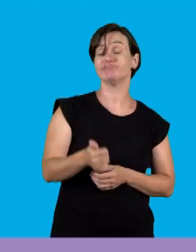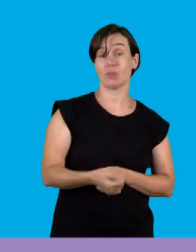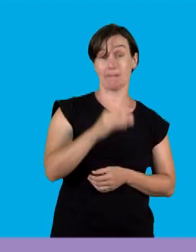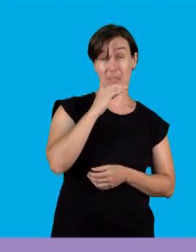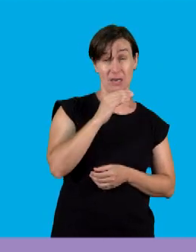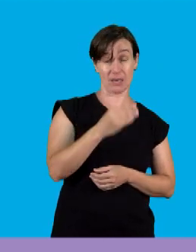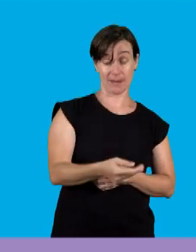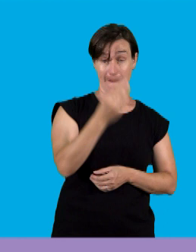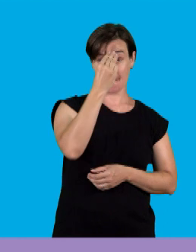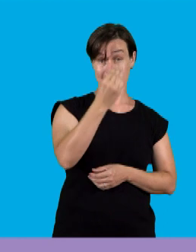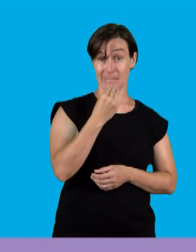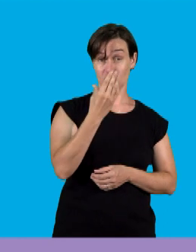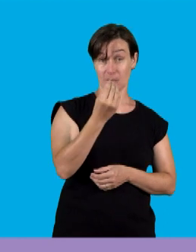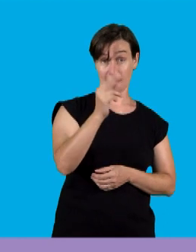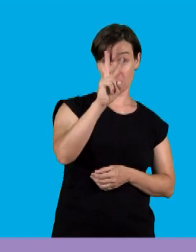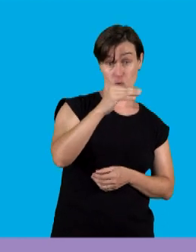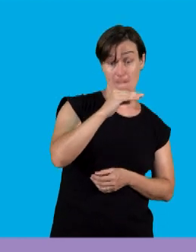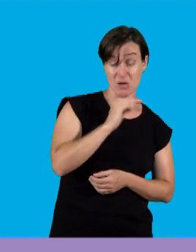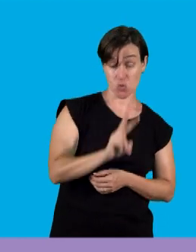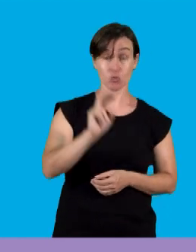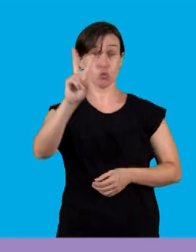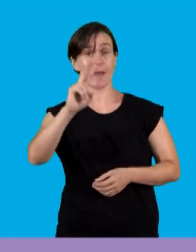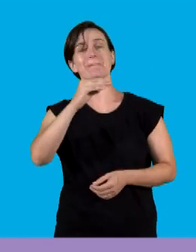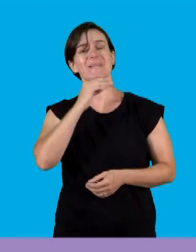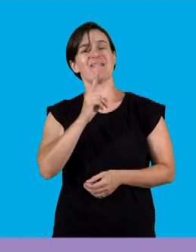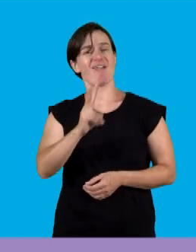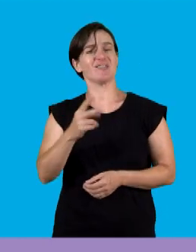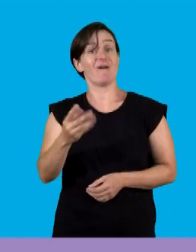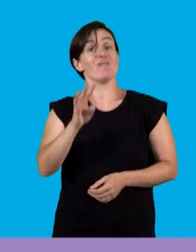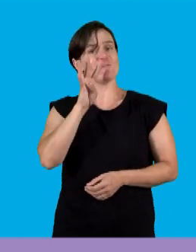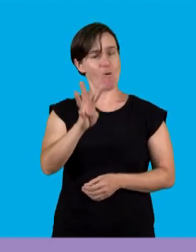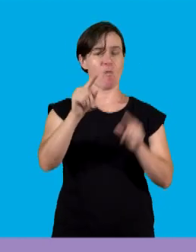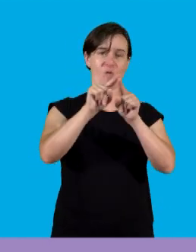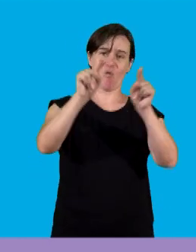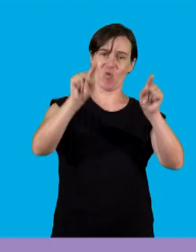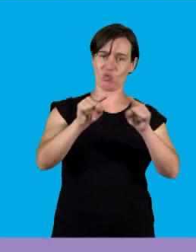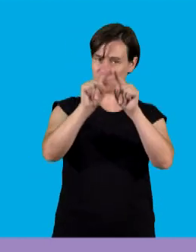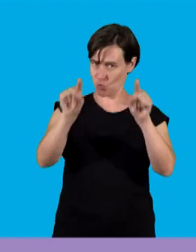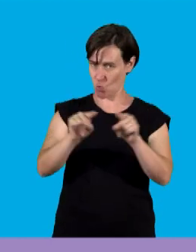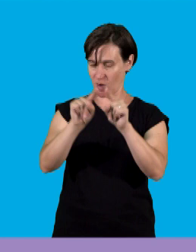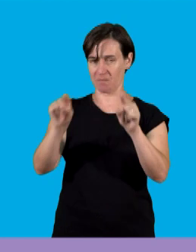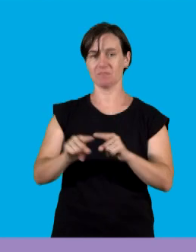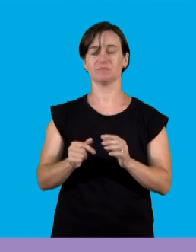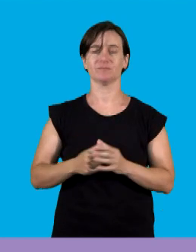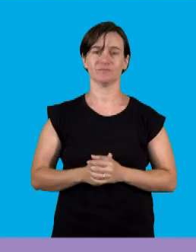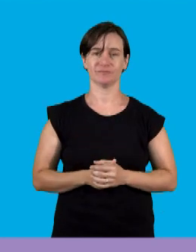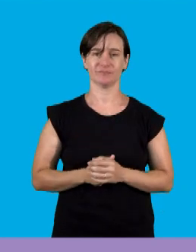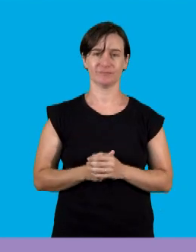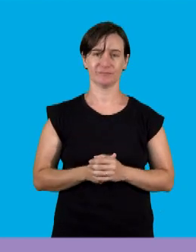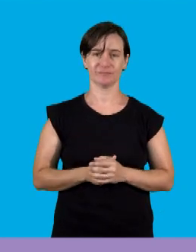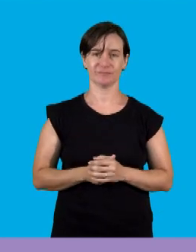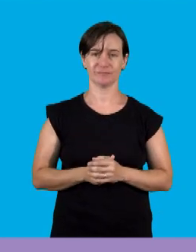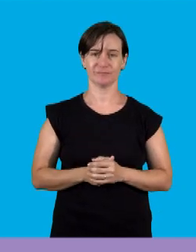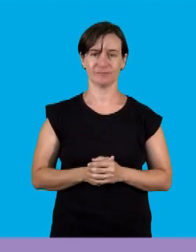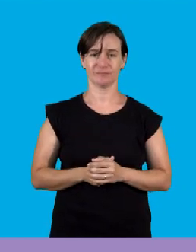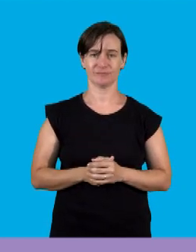Well, the second one, if we say 2 squared, then definitely we can see there that we get the number of blocks